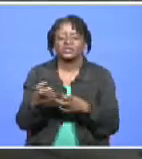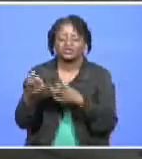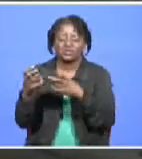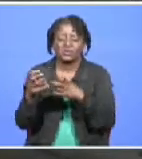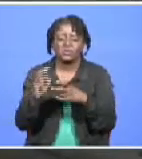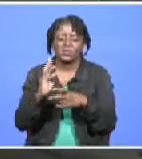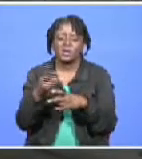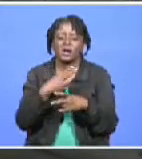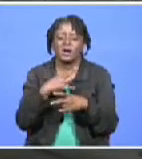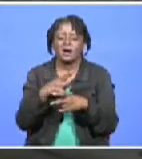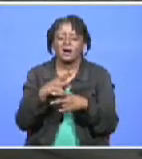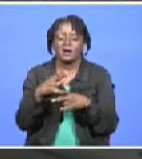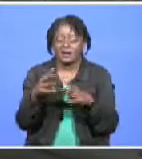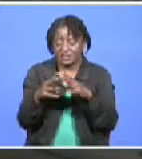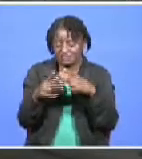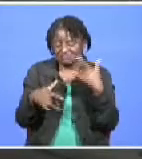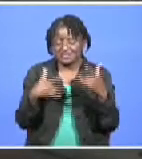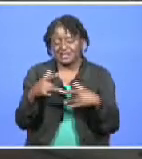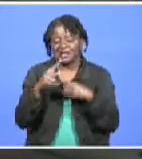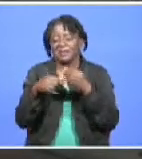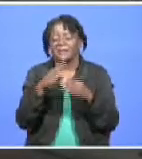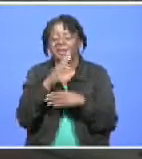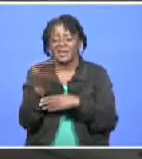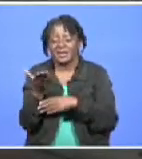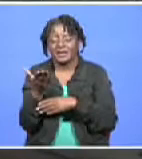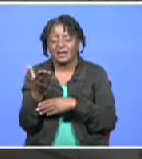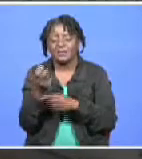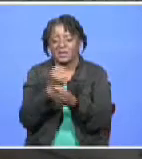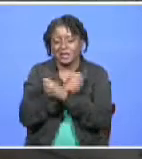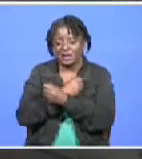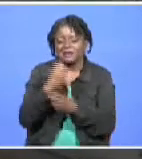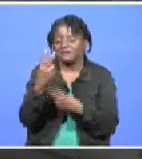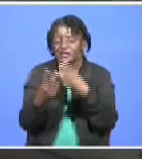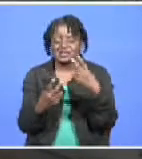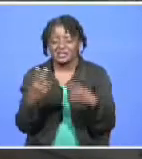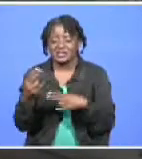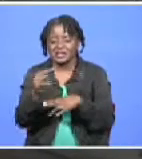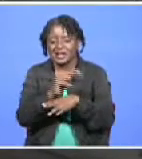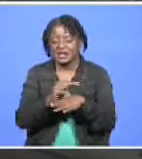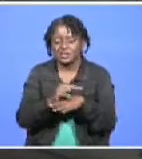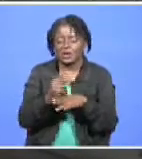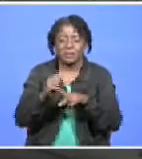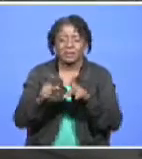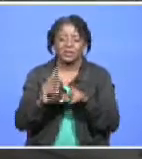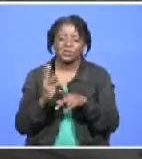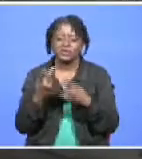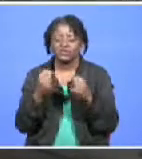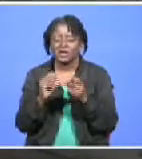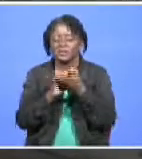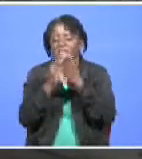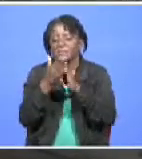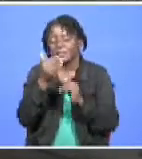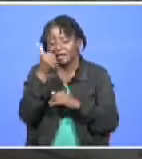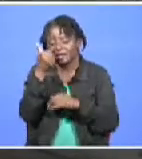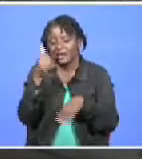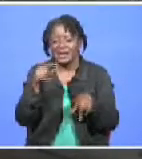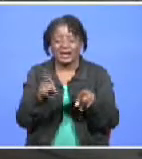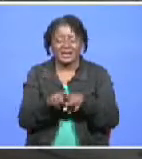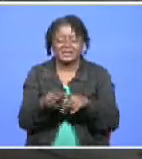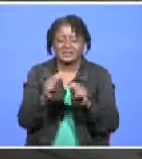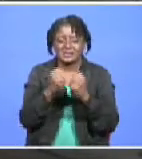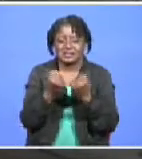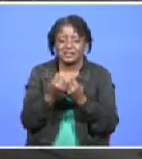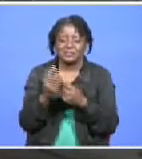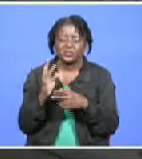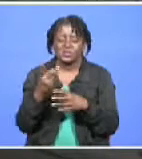always love visiting Nassau, but we're trying to get better as a team, and we'll